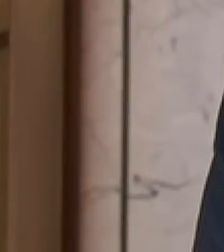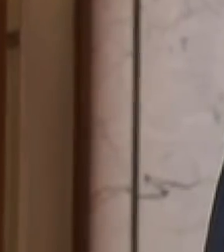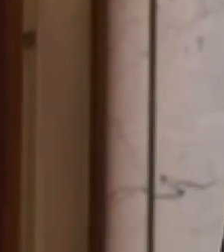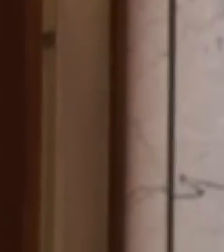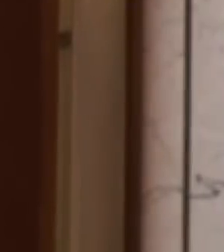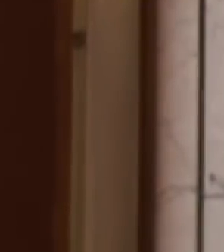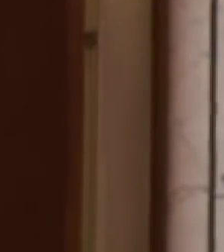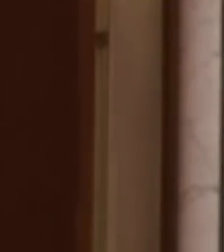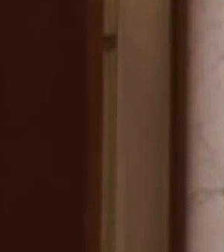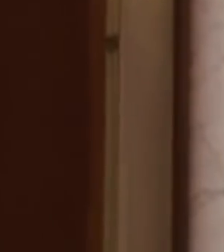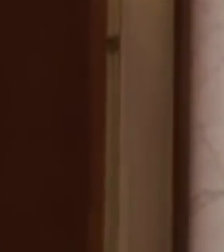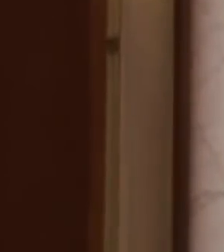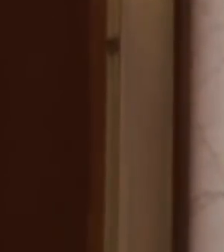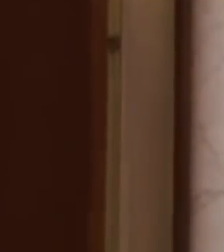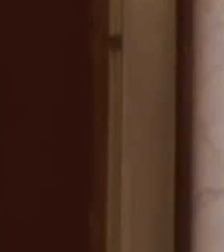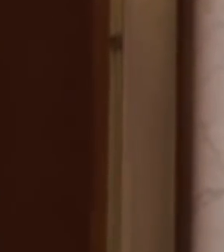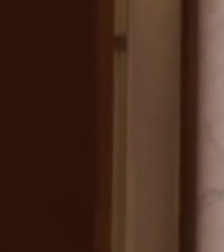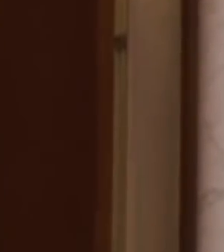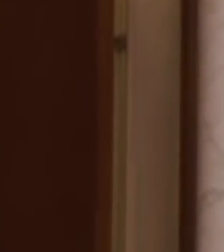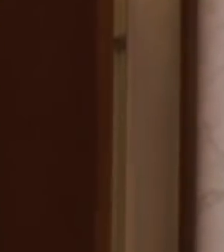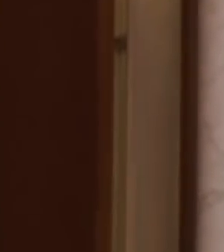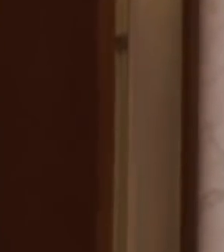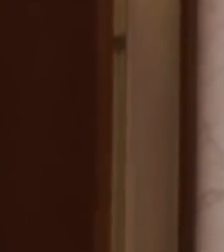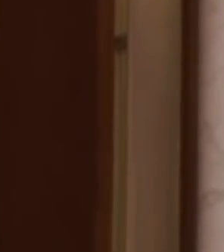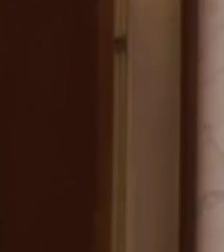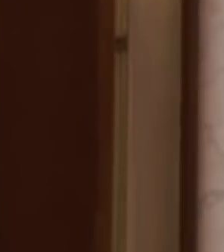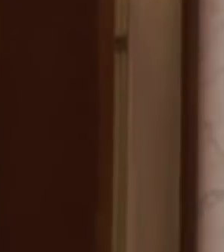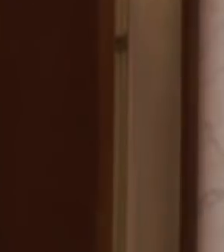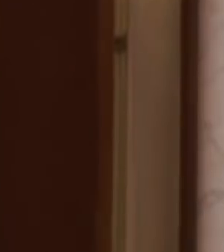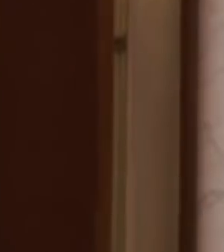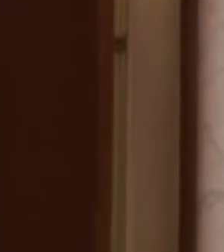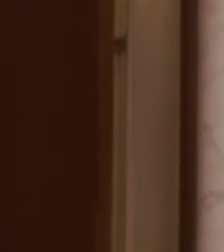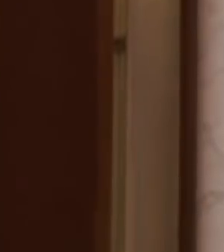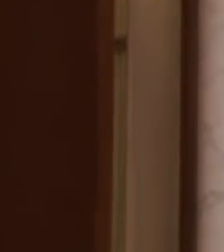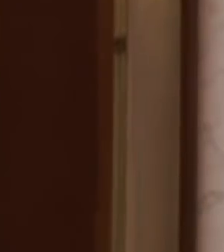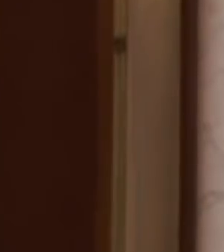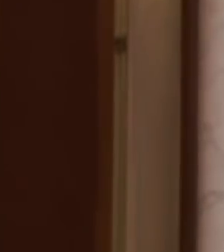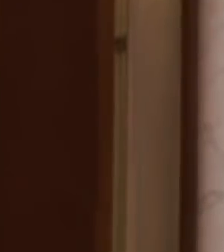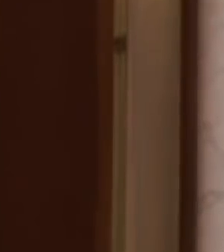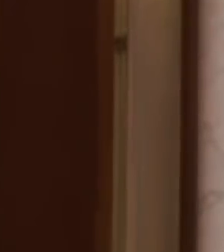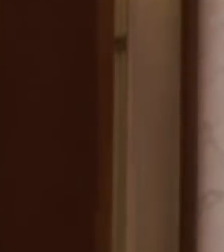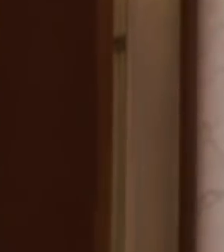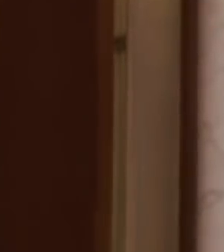against a virus and against the economic ruin that it can threaten.